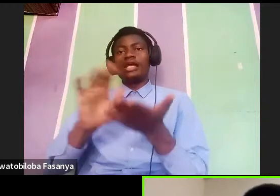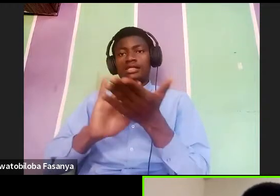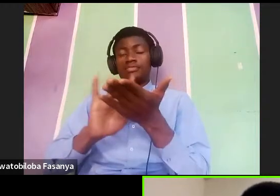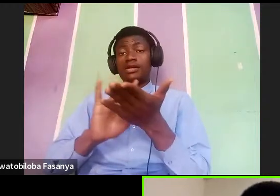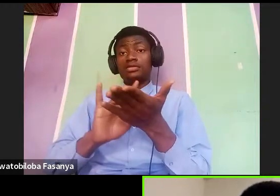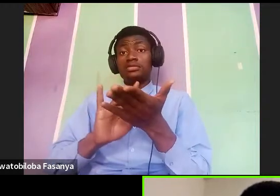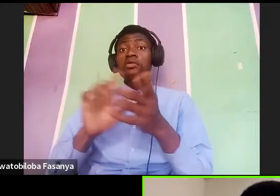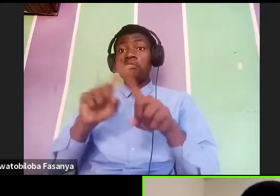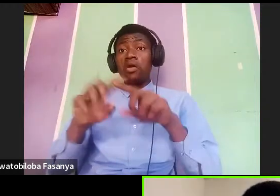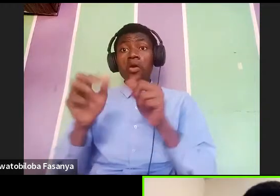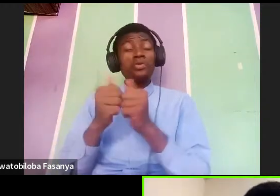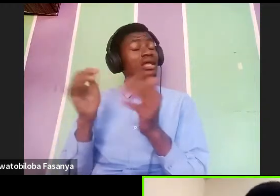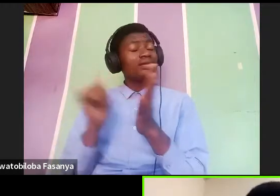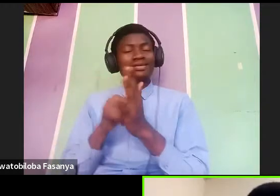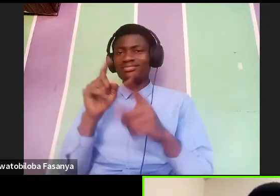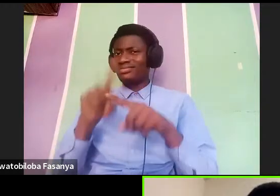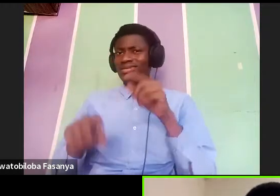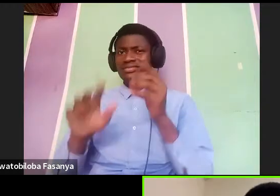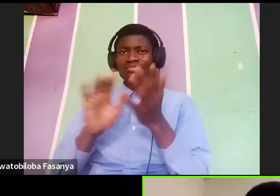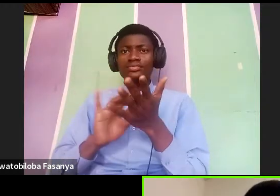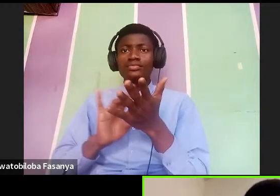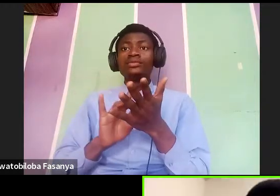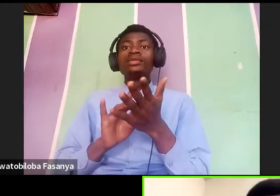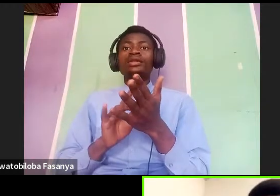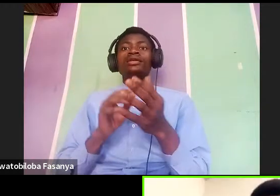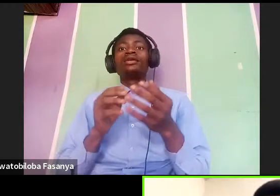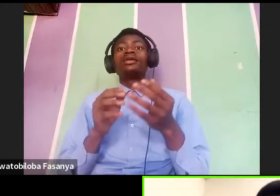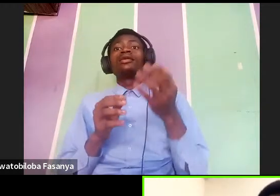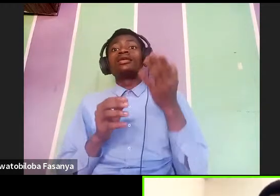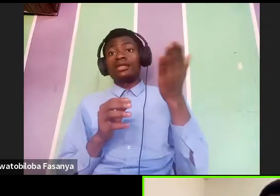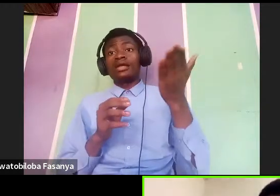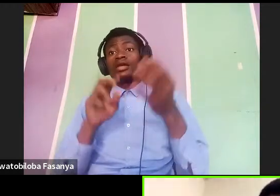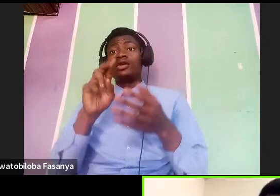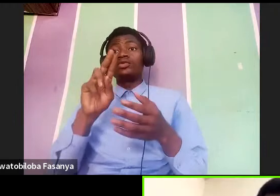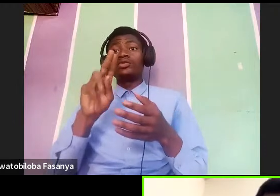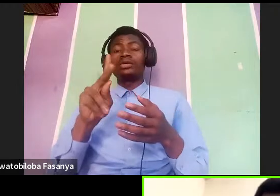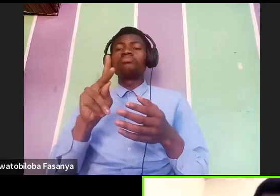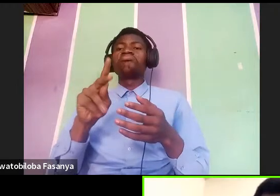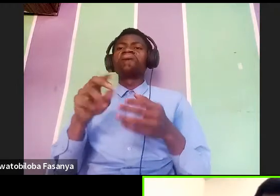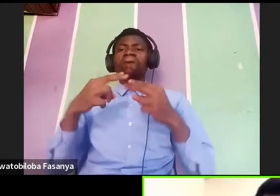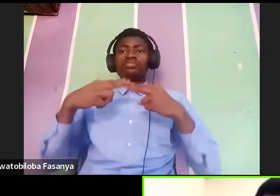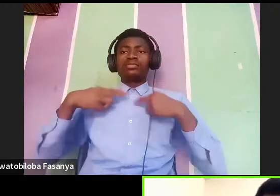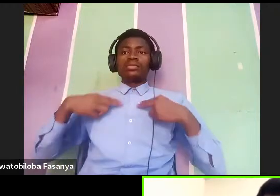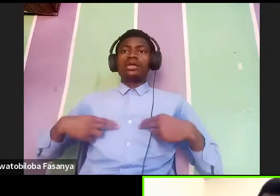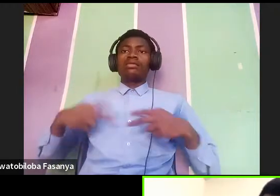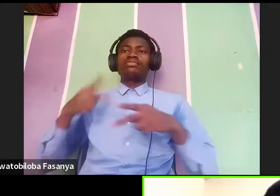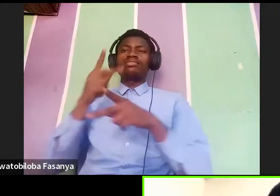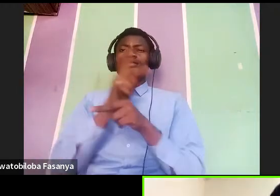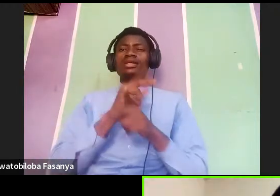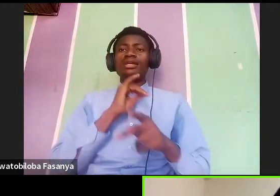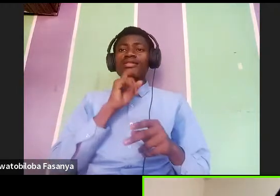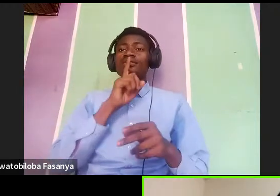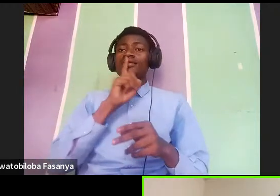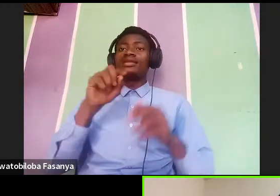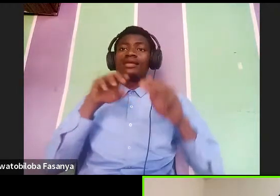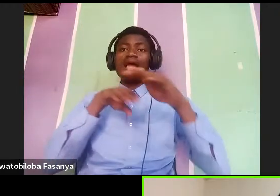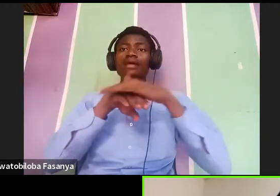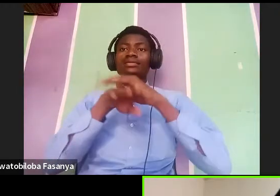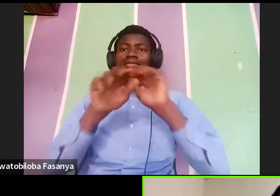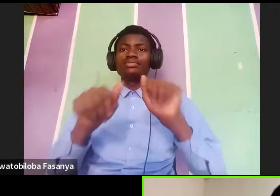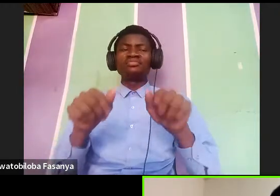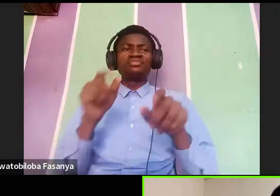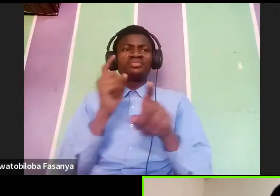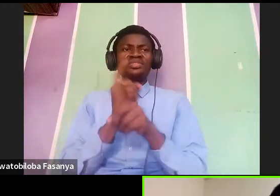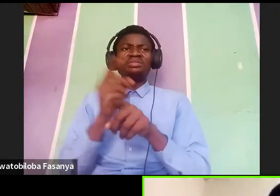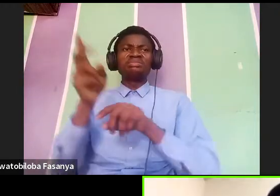there's, healthcare is easily accessible. Someone can, on the day 2 or day 3 of the stool of diarrhea, send in a stool sample